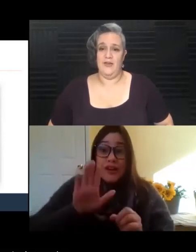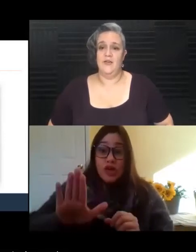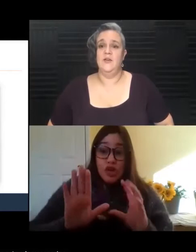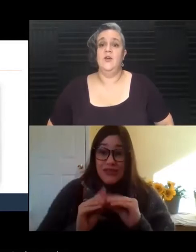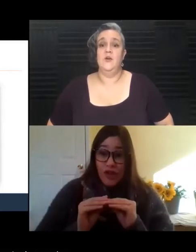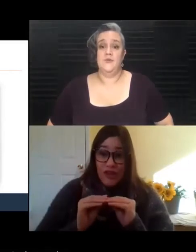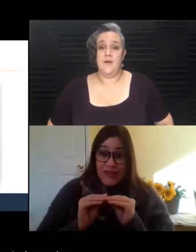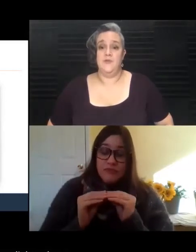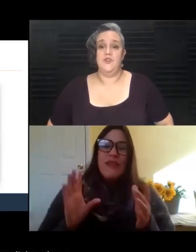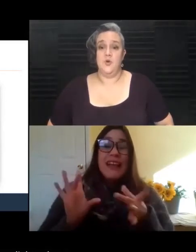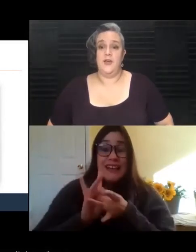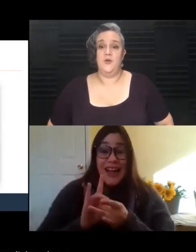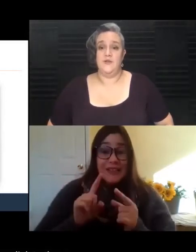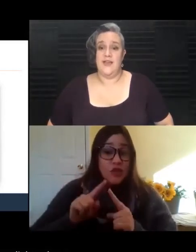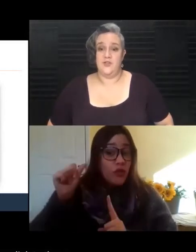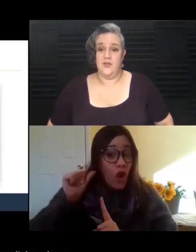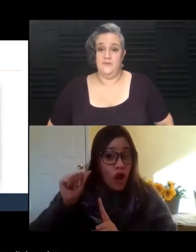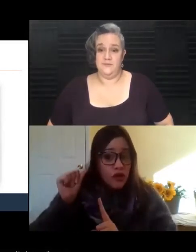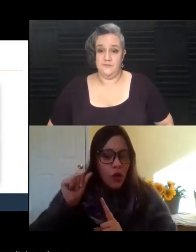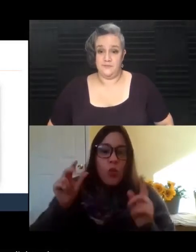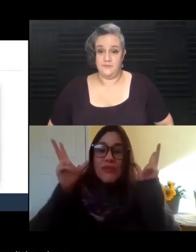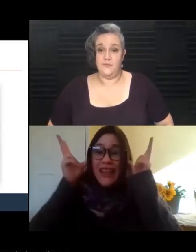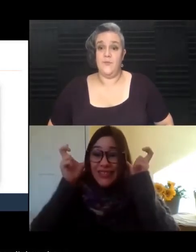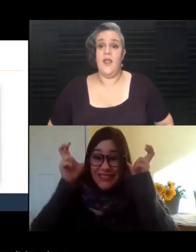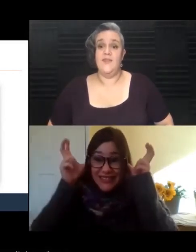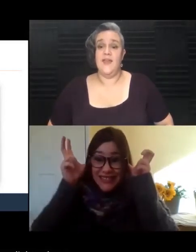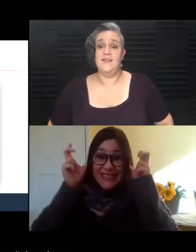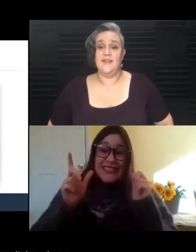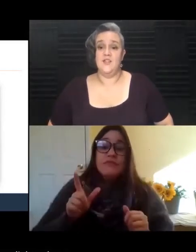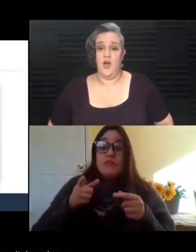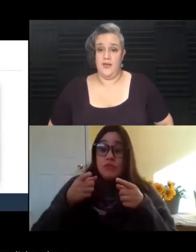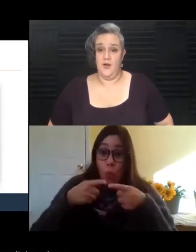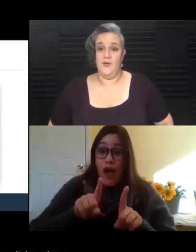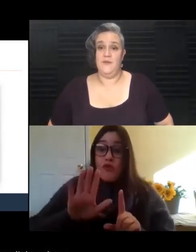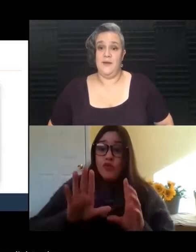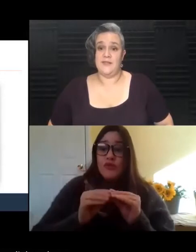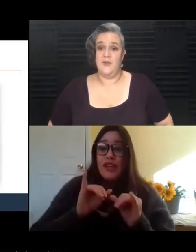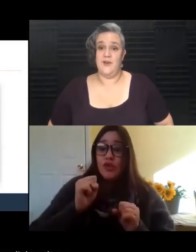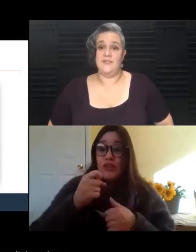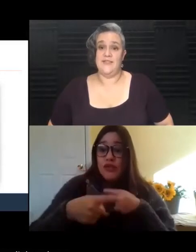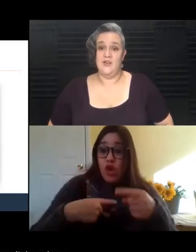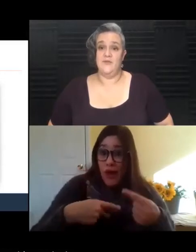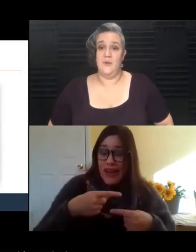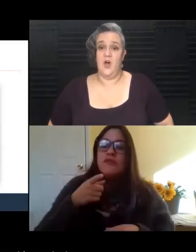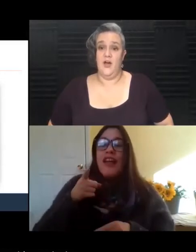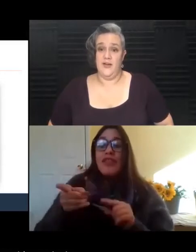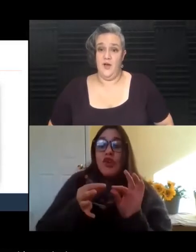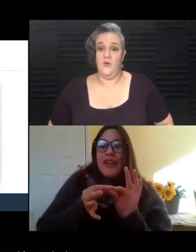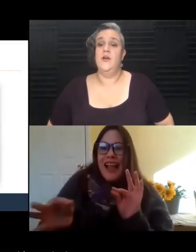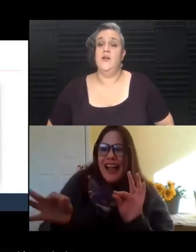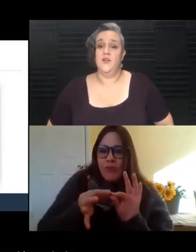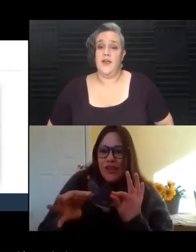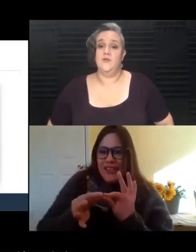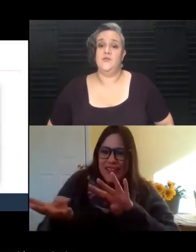party who's able to join your session and then link to the audio, and based on what they're able to hear from the